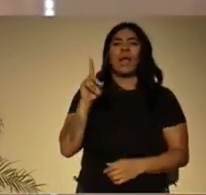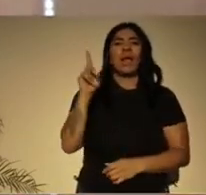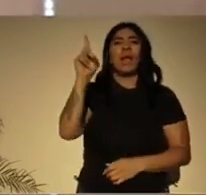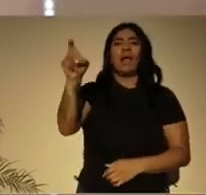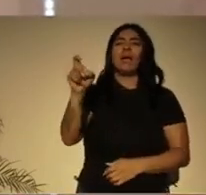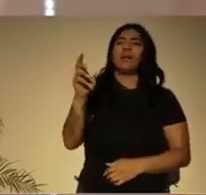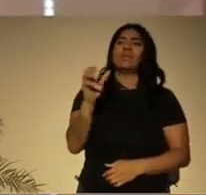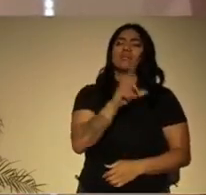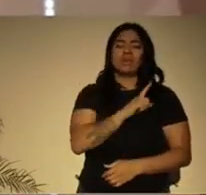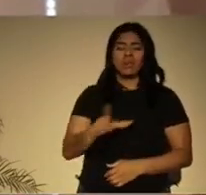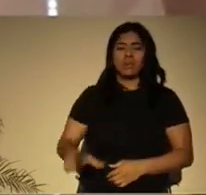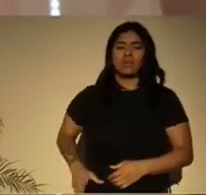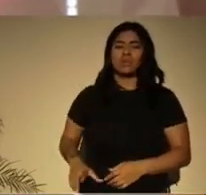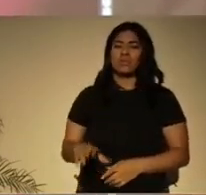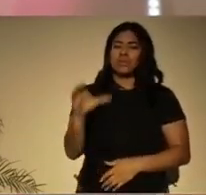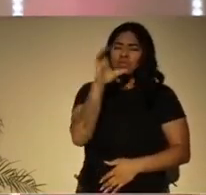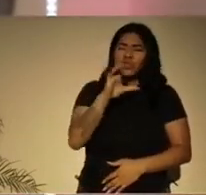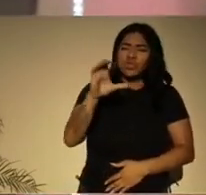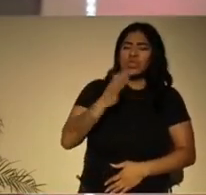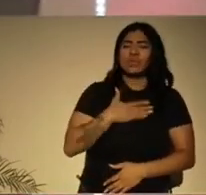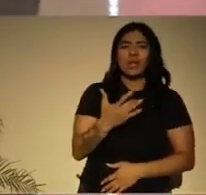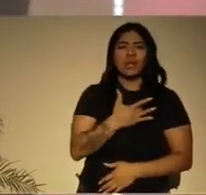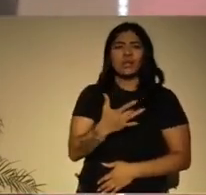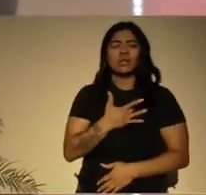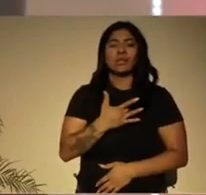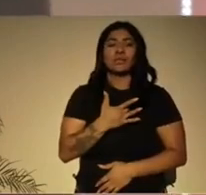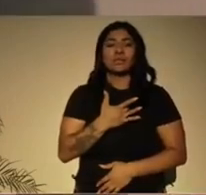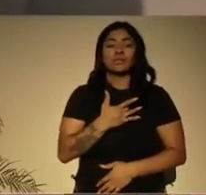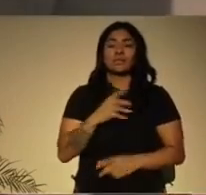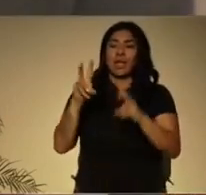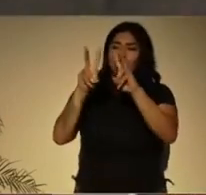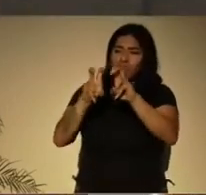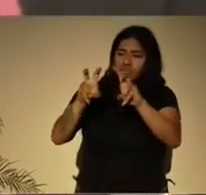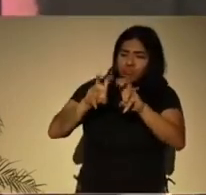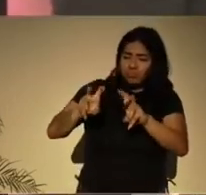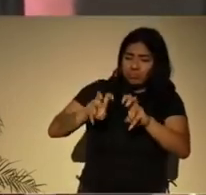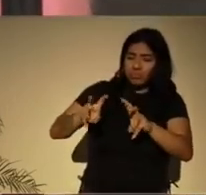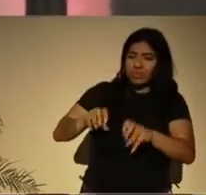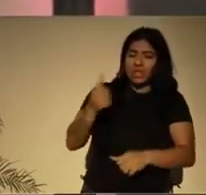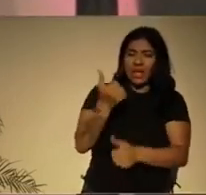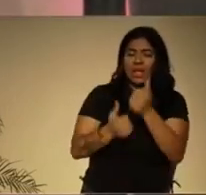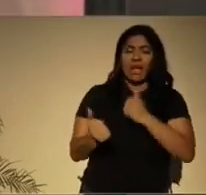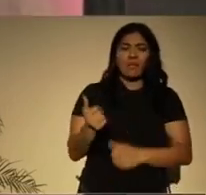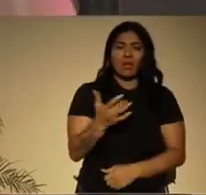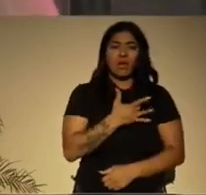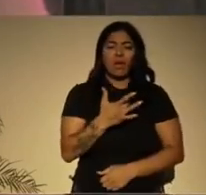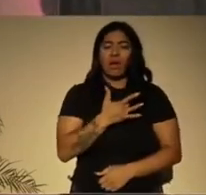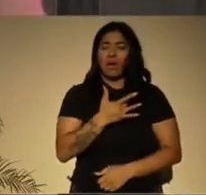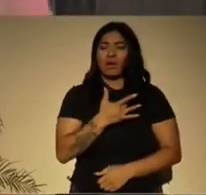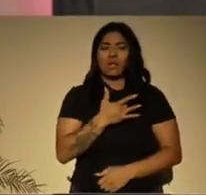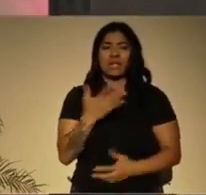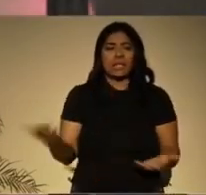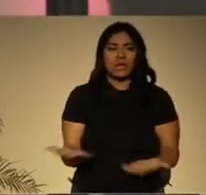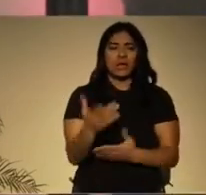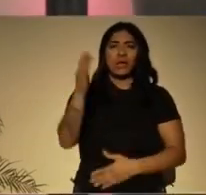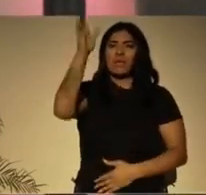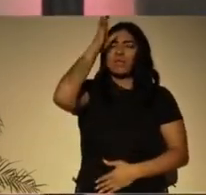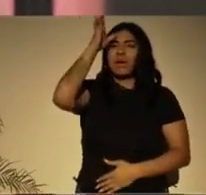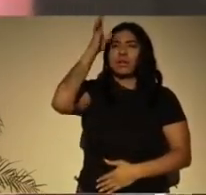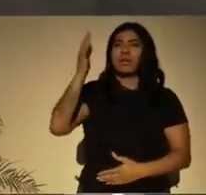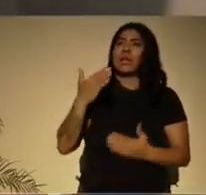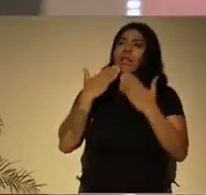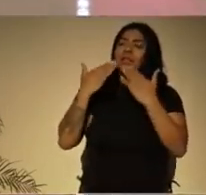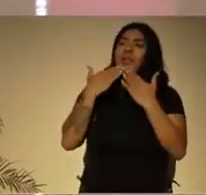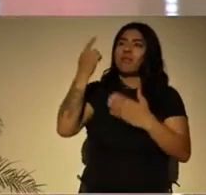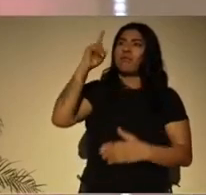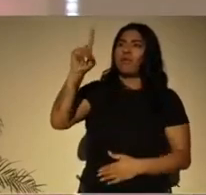Lord, would you search my heart? Lord, would you examine every heart and every motive? So, Father, I thank you for